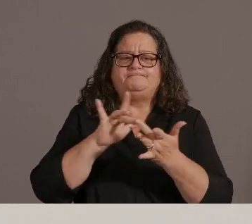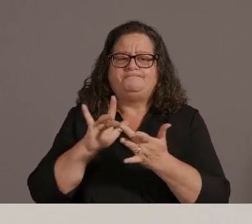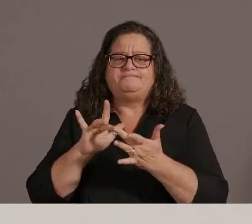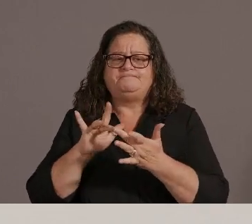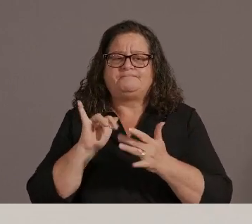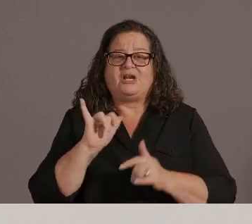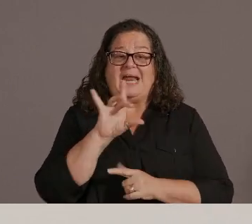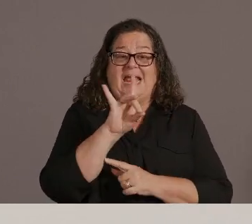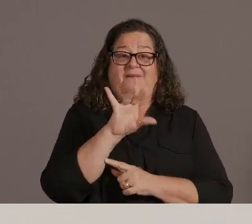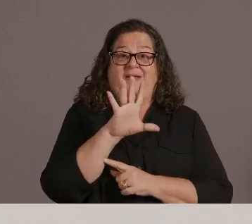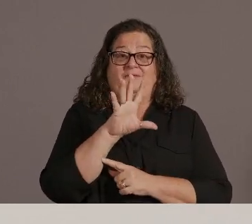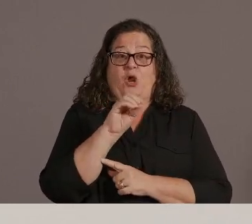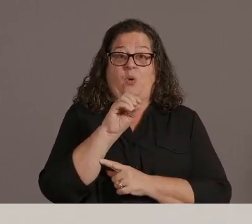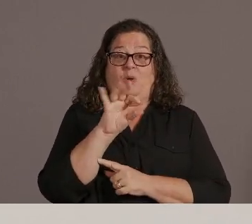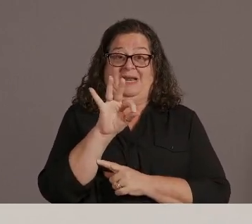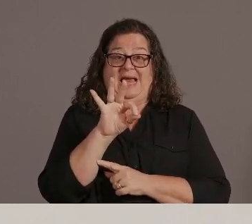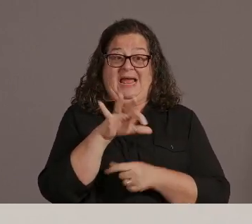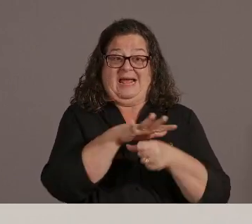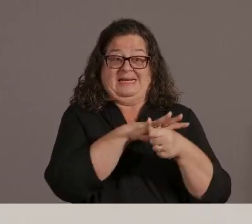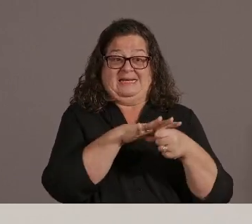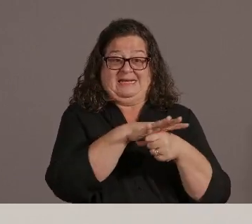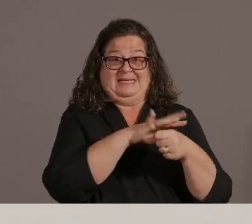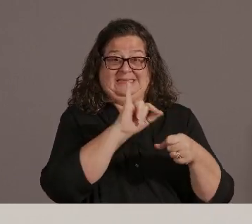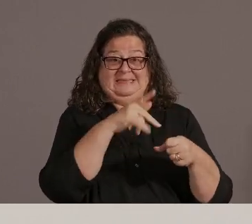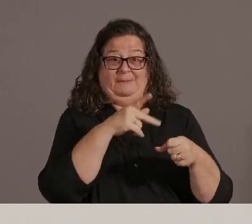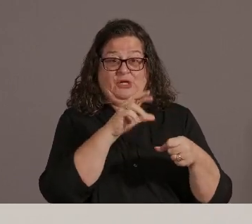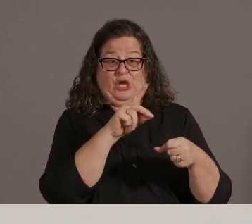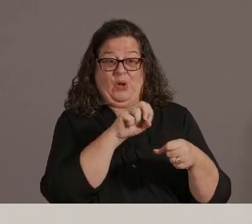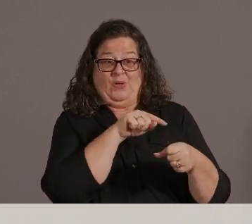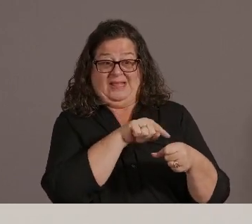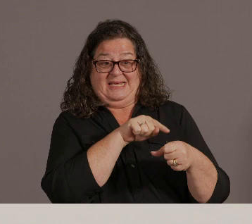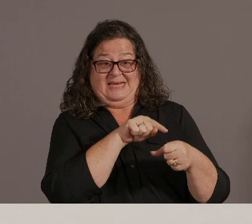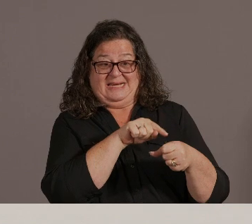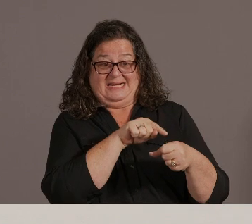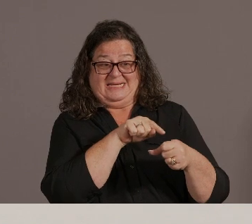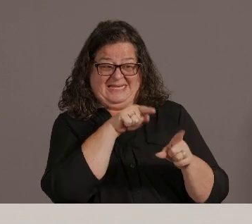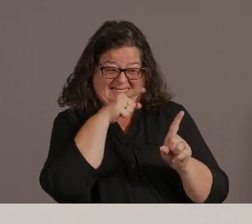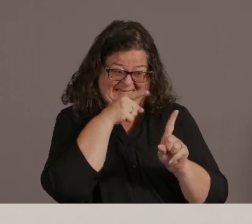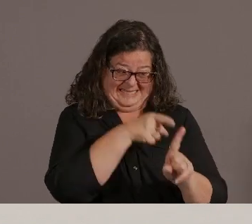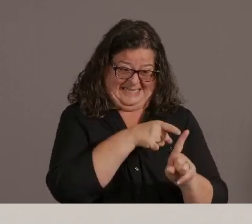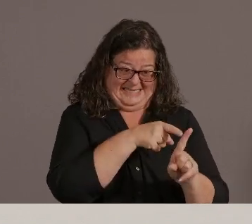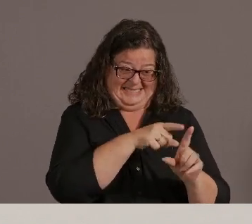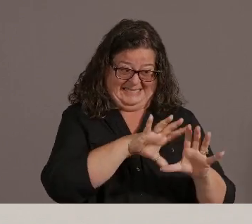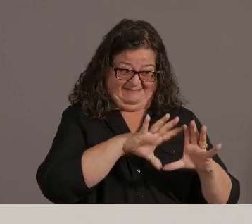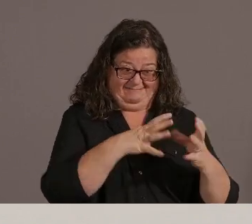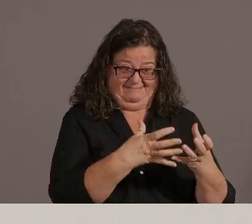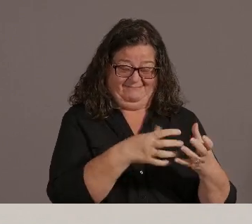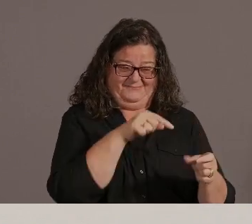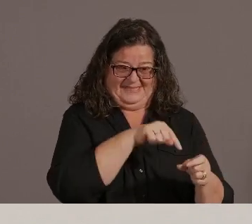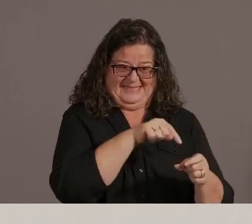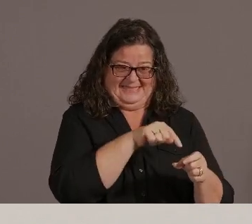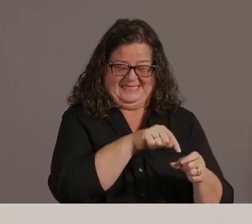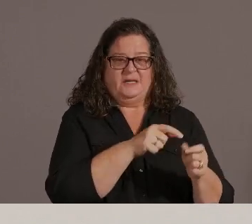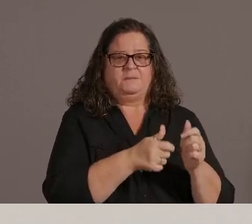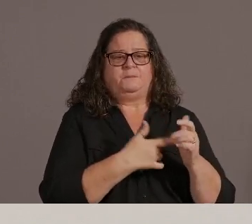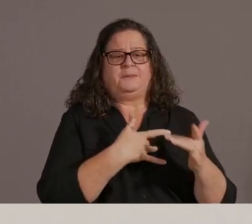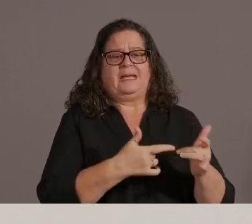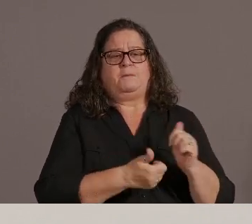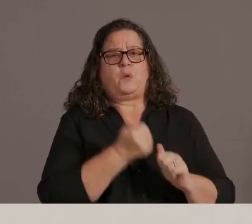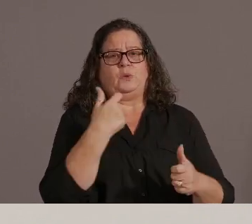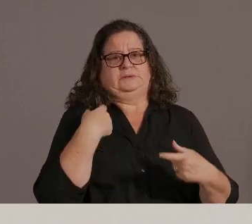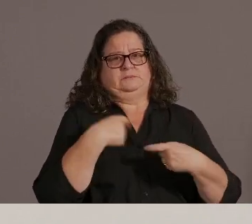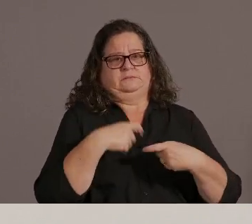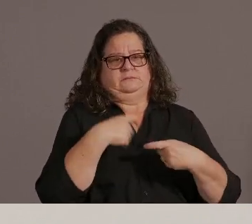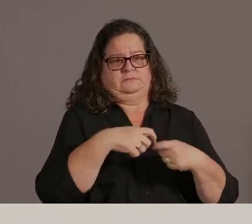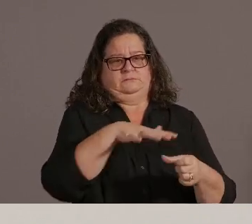and areas throughout the state, those are targeted and done mostly in Spanish. We do some